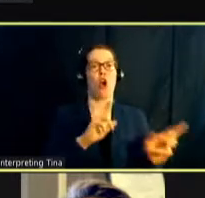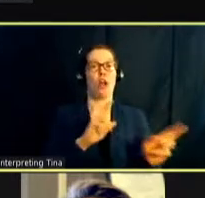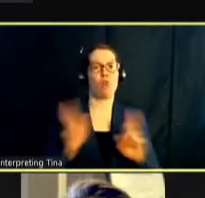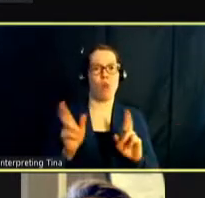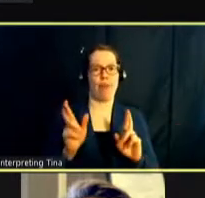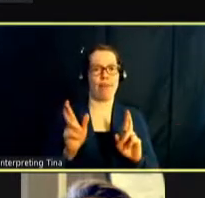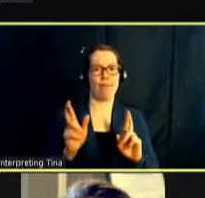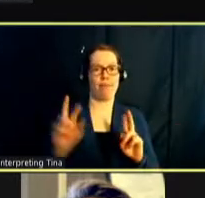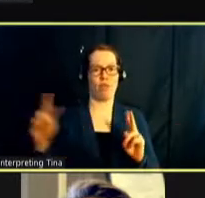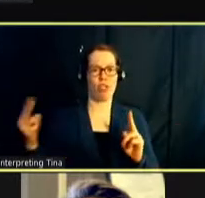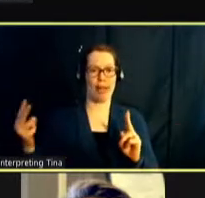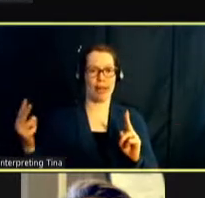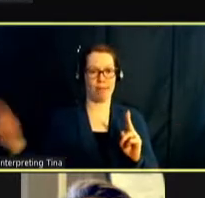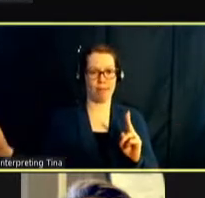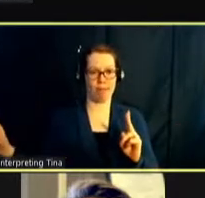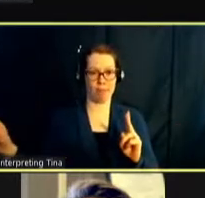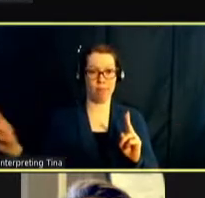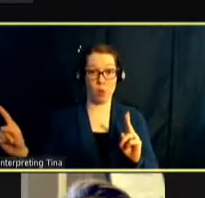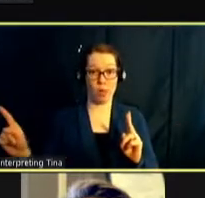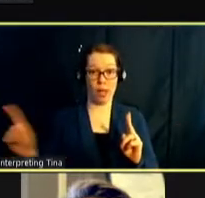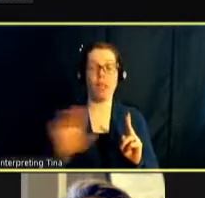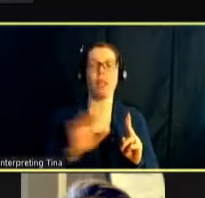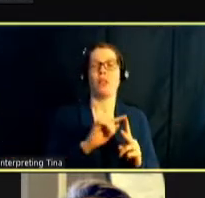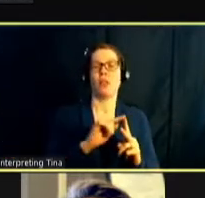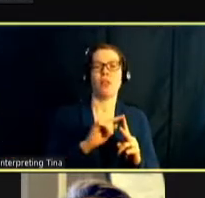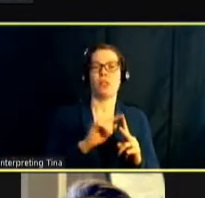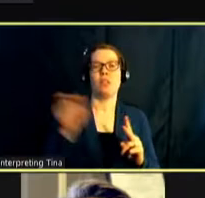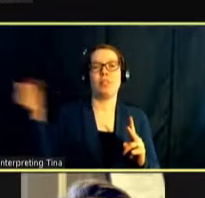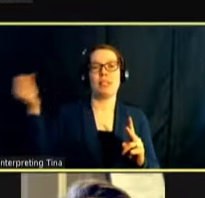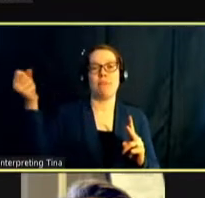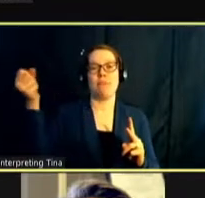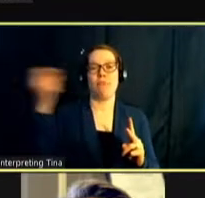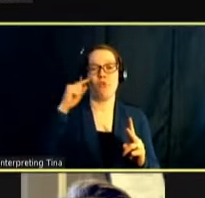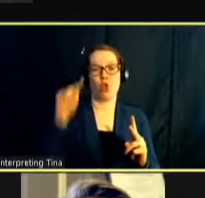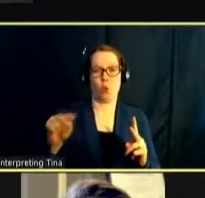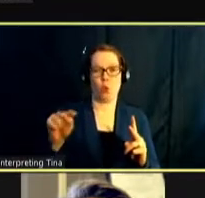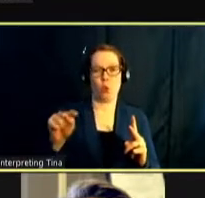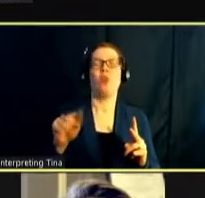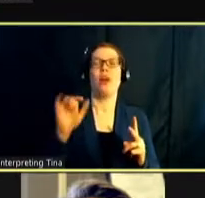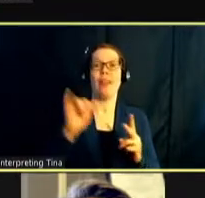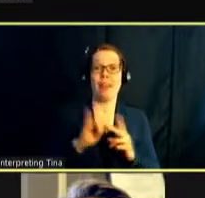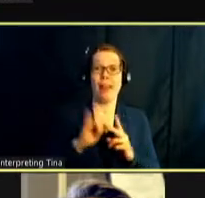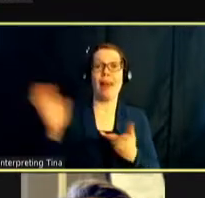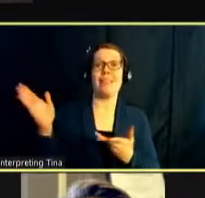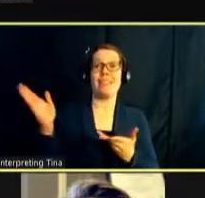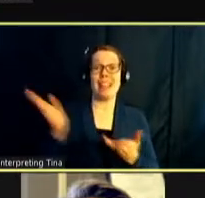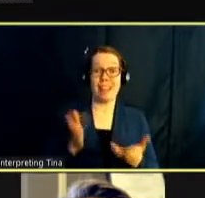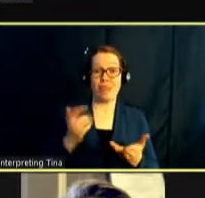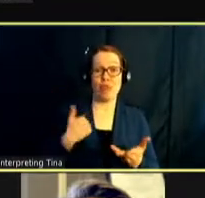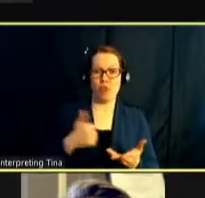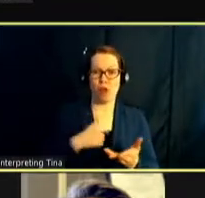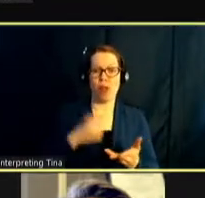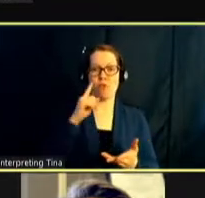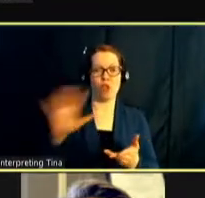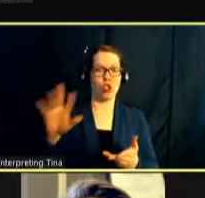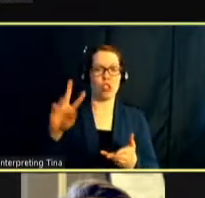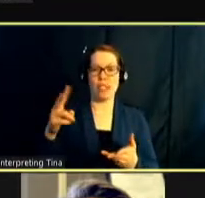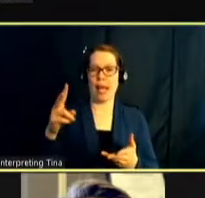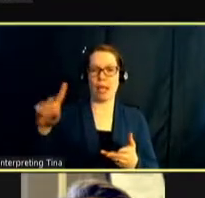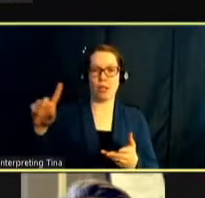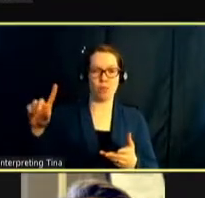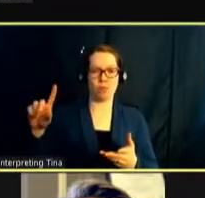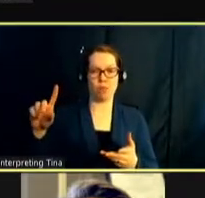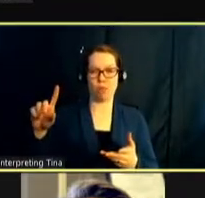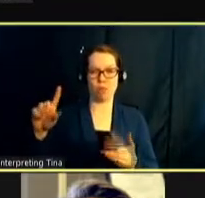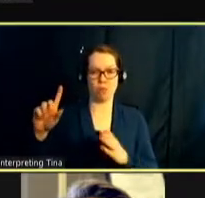now. Or sitting in some warehouse right now, and that will be delivered to us for your second dose. So don't worry about the second dose.